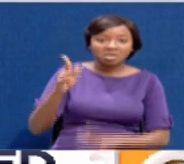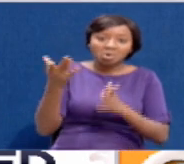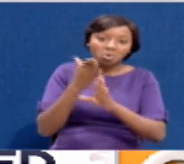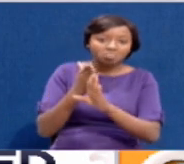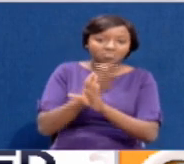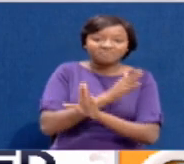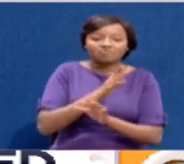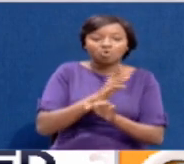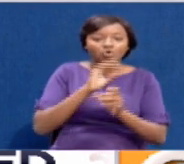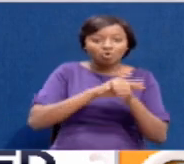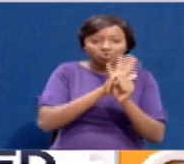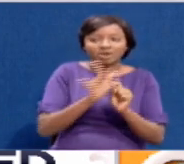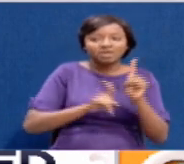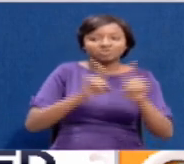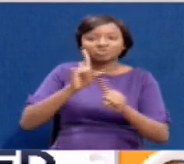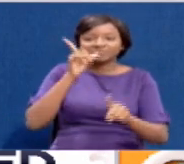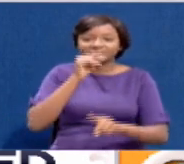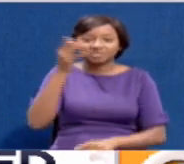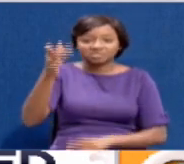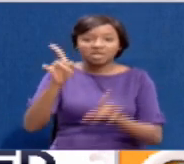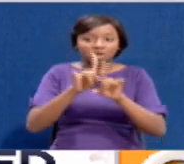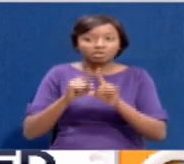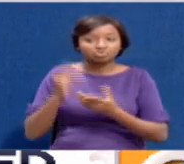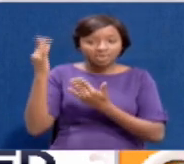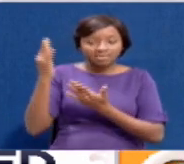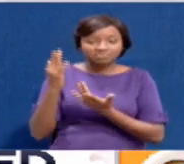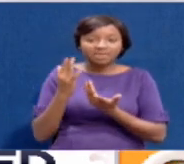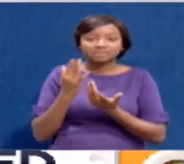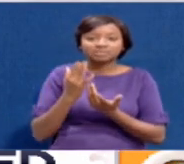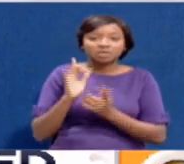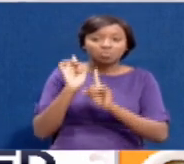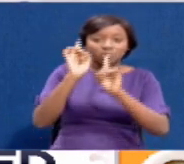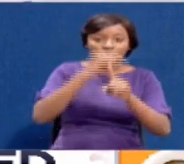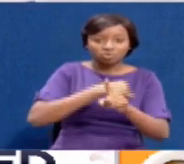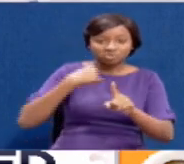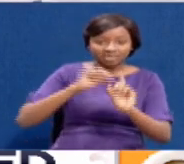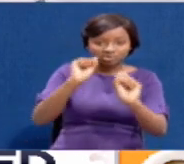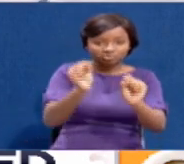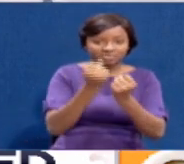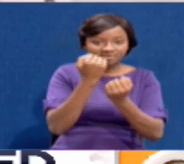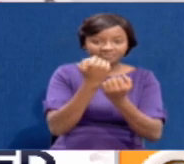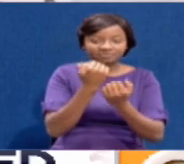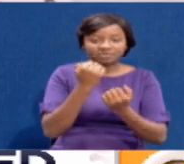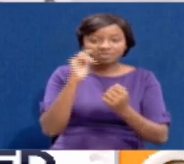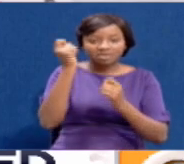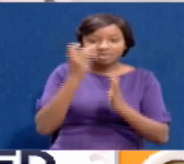before the COVID-19 pandemic. Another plane is expected to evacuate Kenyans from China this week.